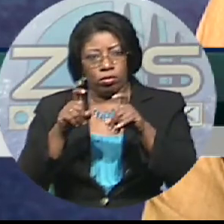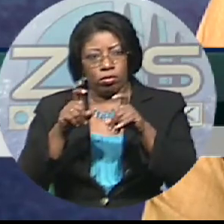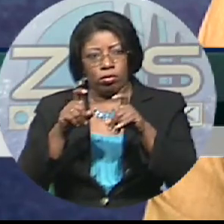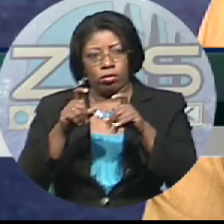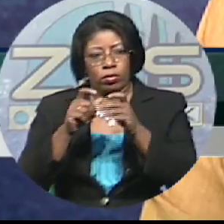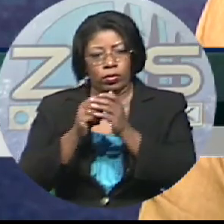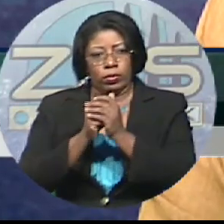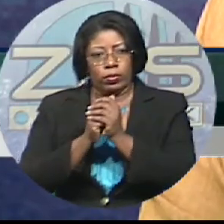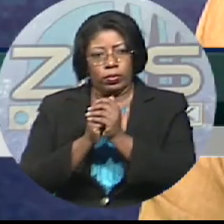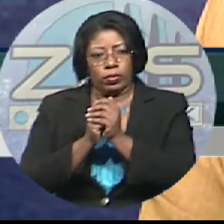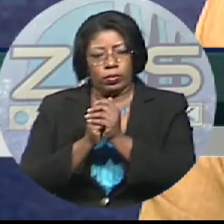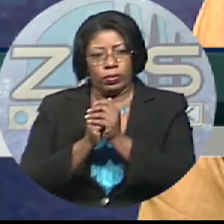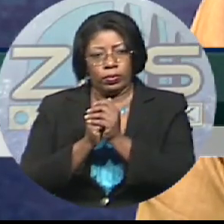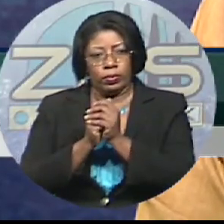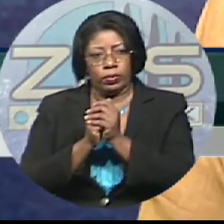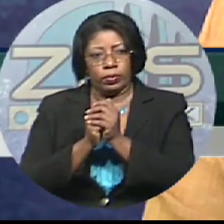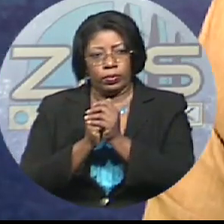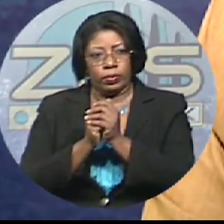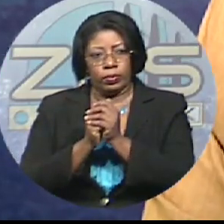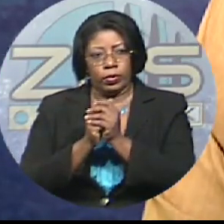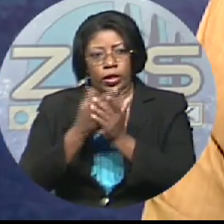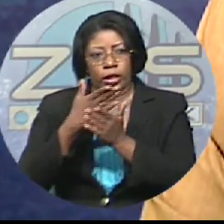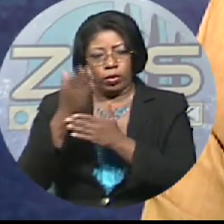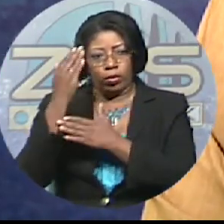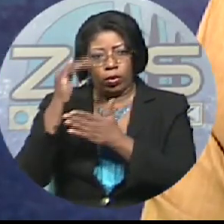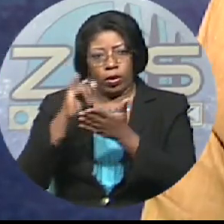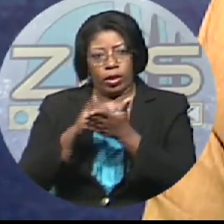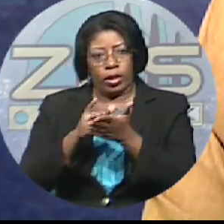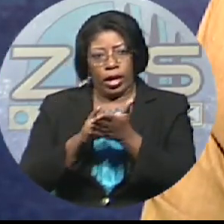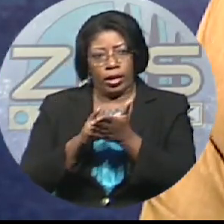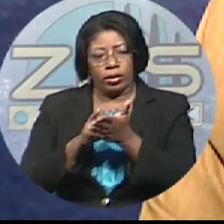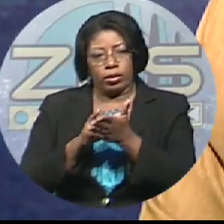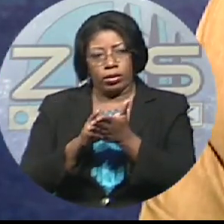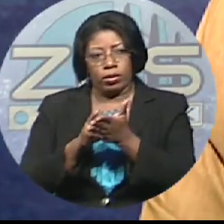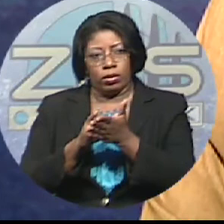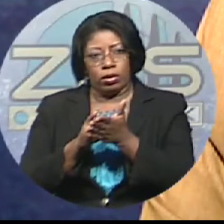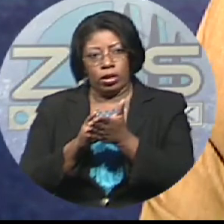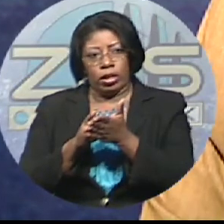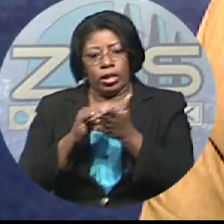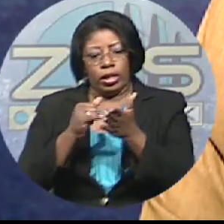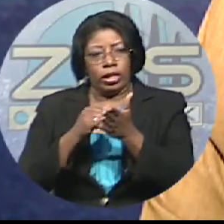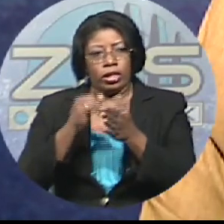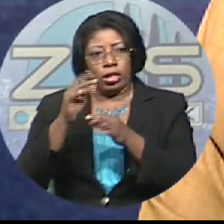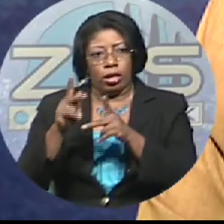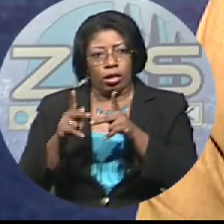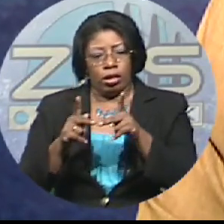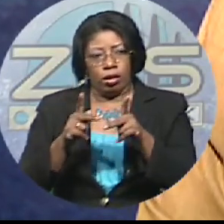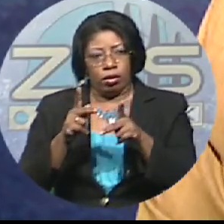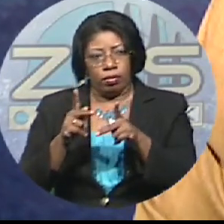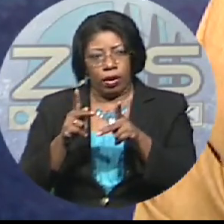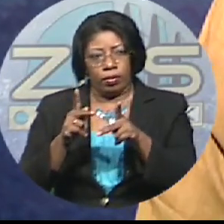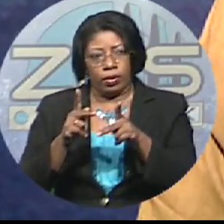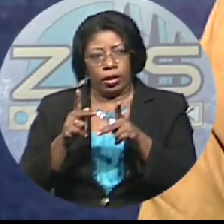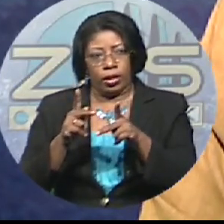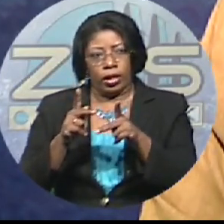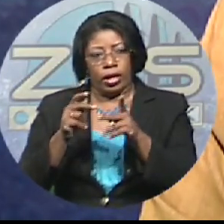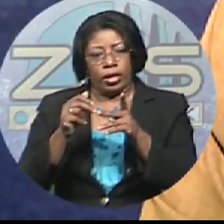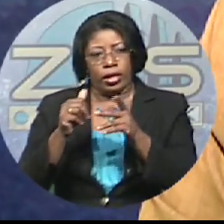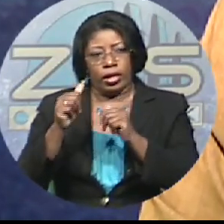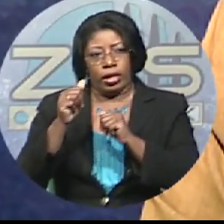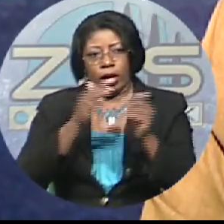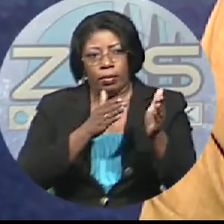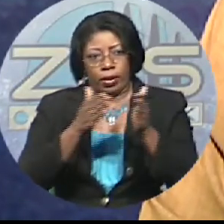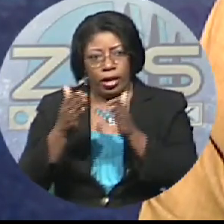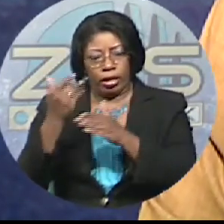attorneys, whatever, they would note that on that, because it's also very public, our action plan